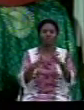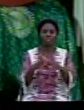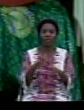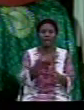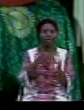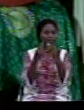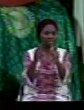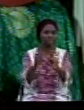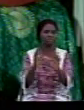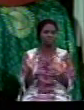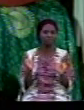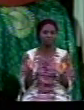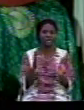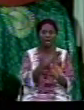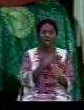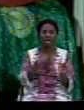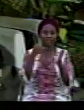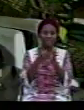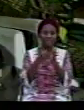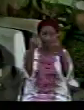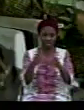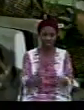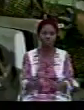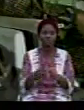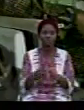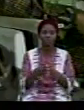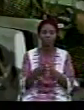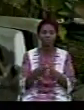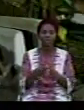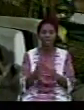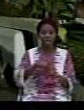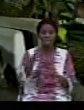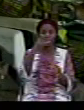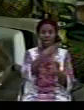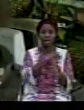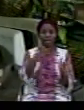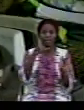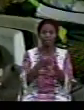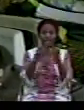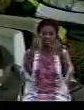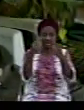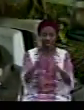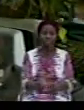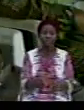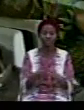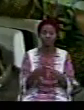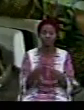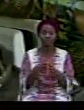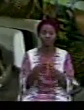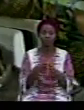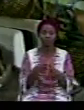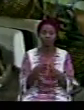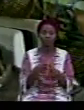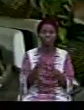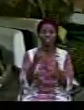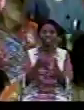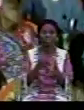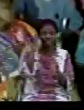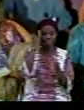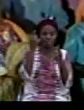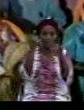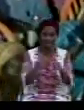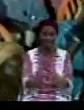I said, and it happened. I said, and it happened. It will happen